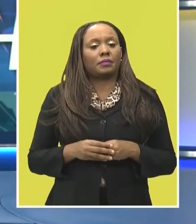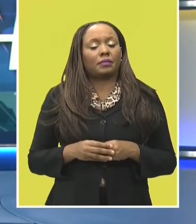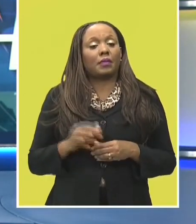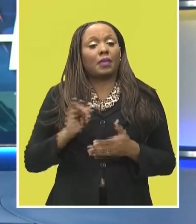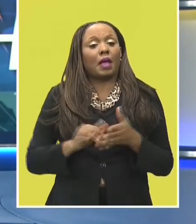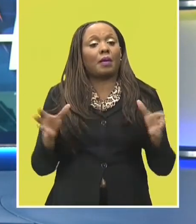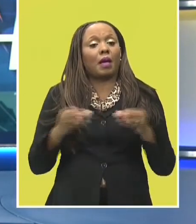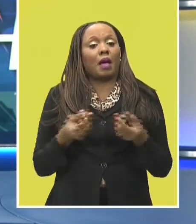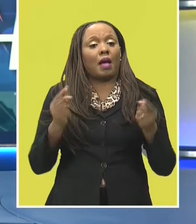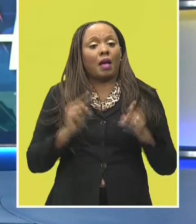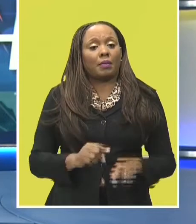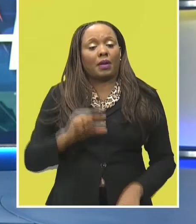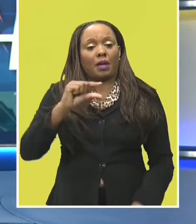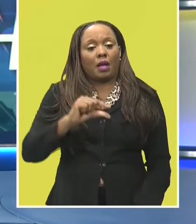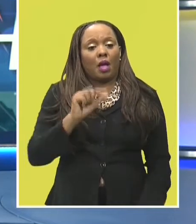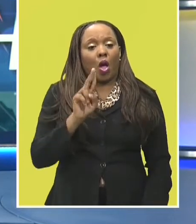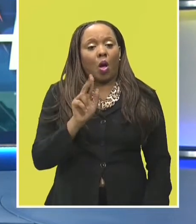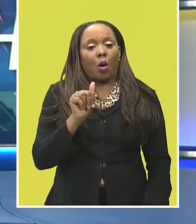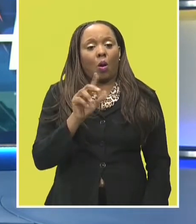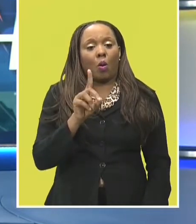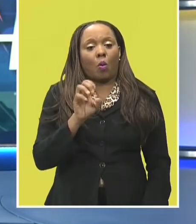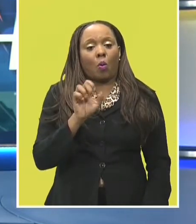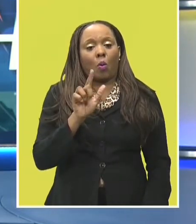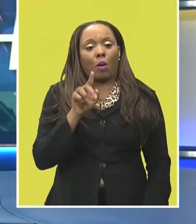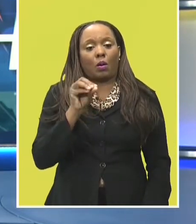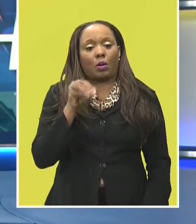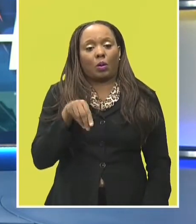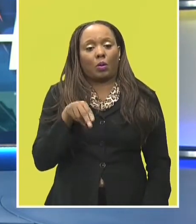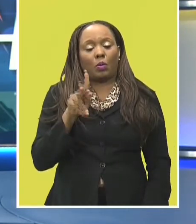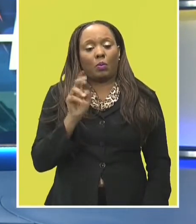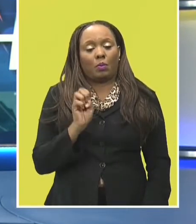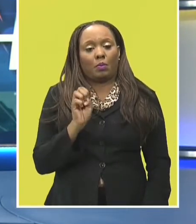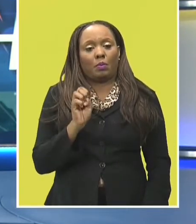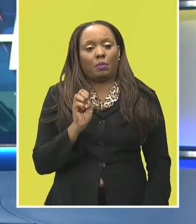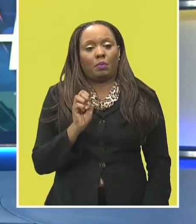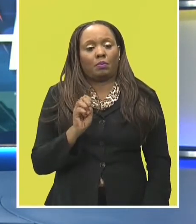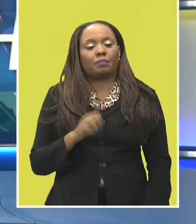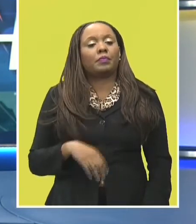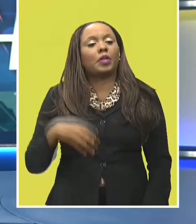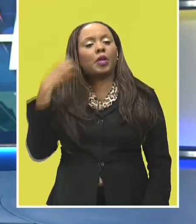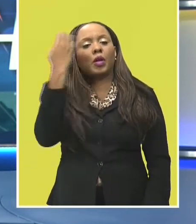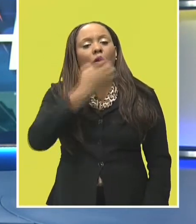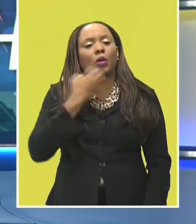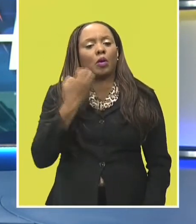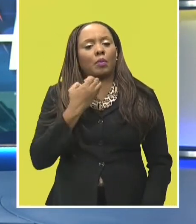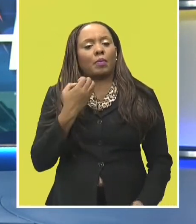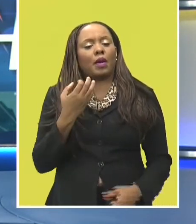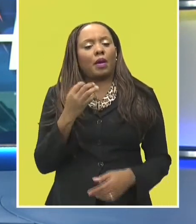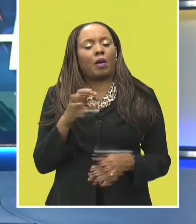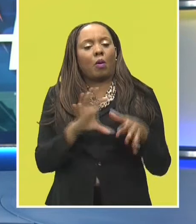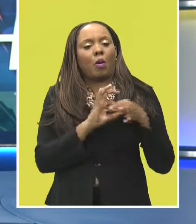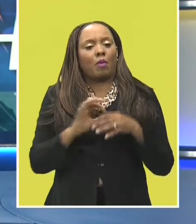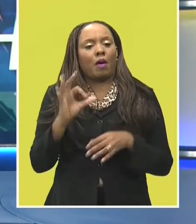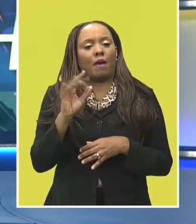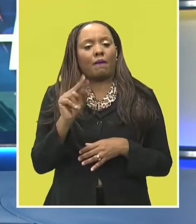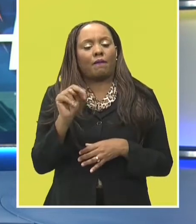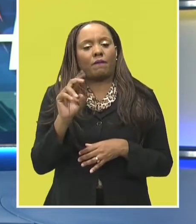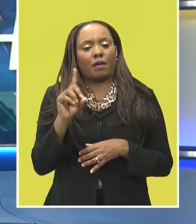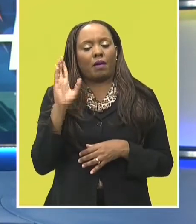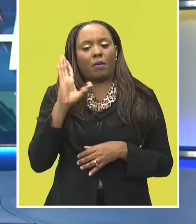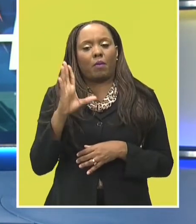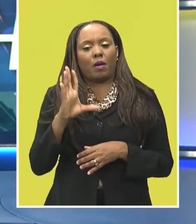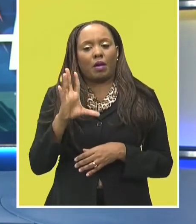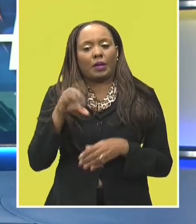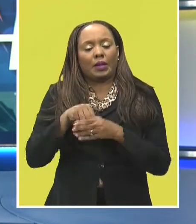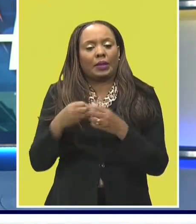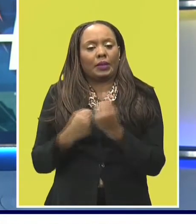Caribbean program for sargassum will be financed by the European Territorial Cooperation Fund and led by Guadeloupe. With just a few